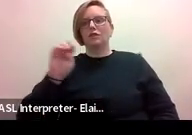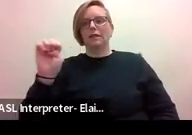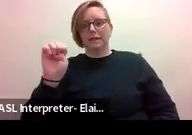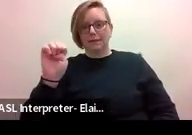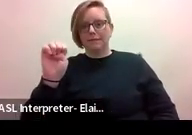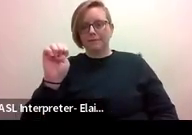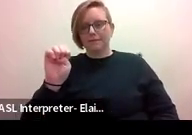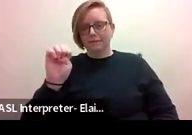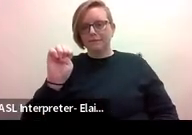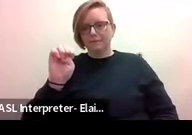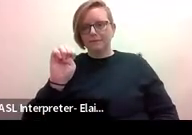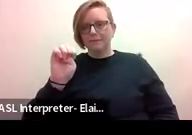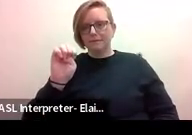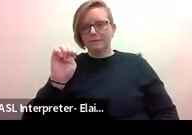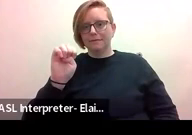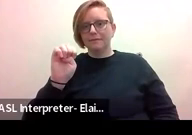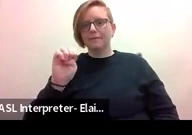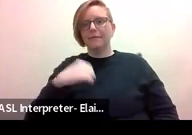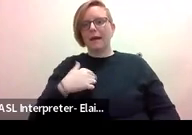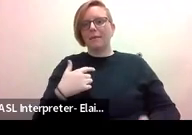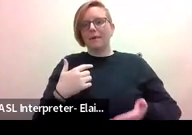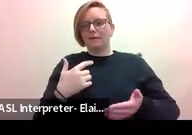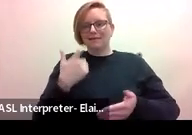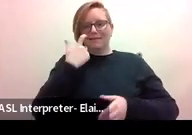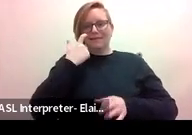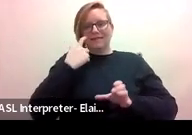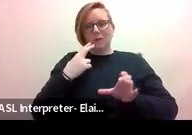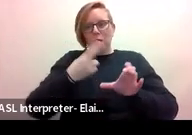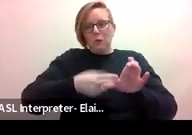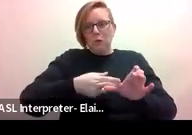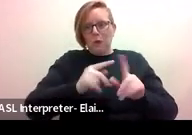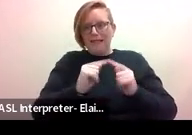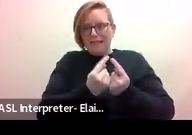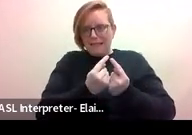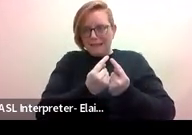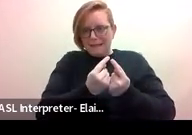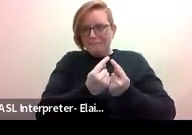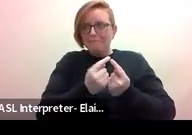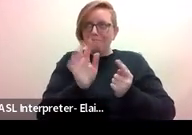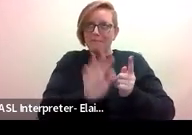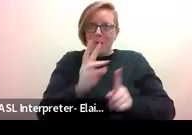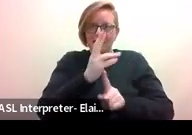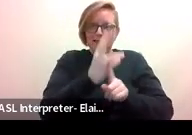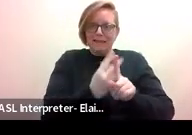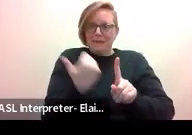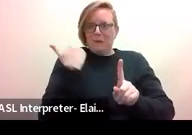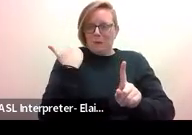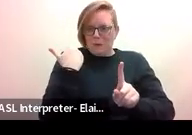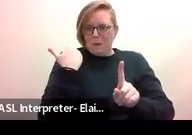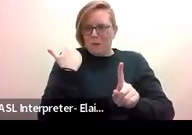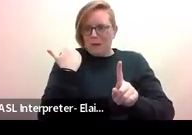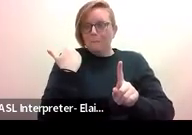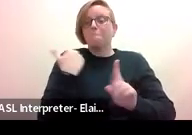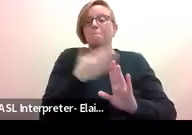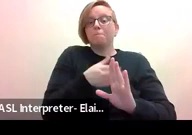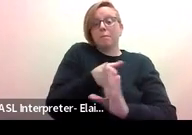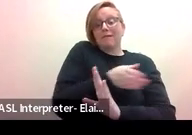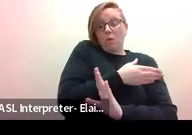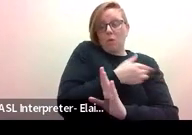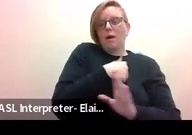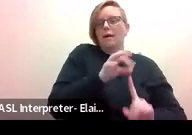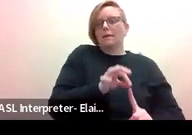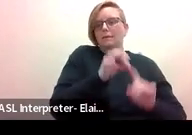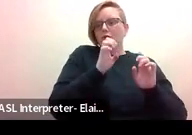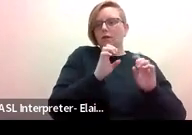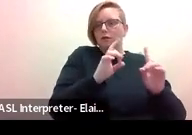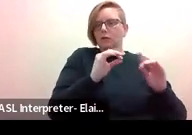Satry, and I am the newest member of the team. I have been here for about 6 months. And before that, I was a special ed